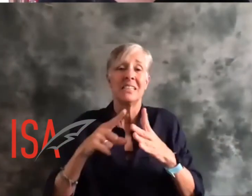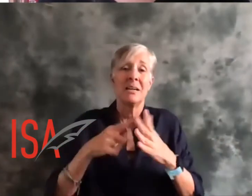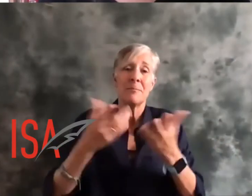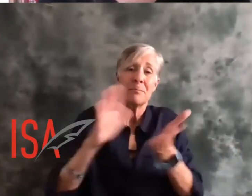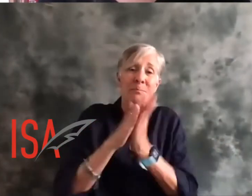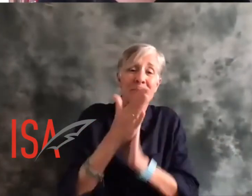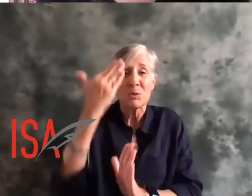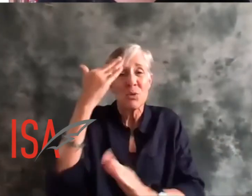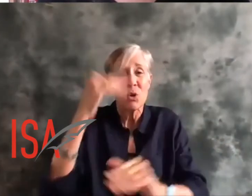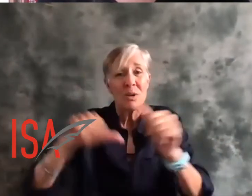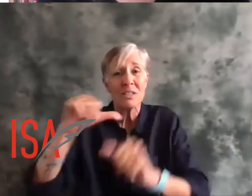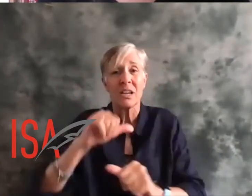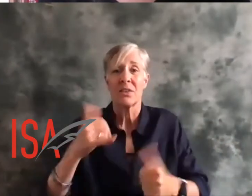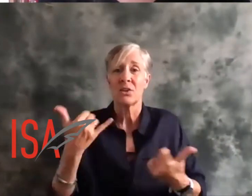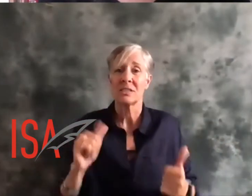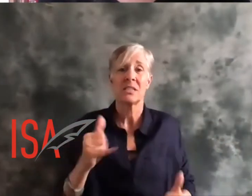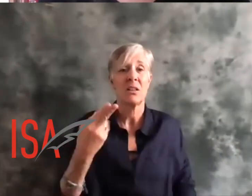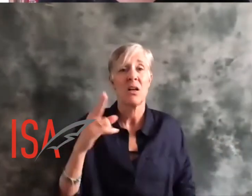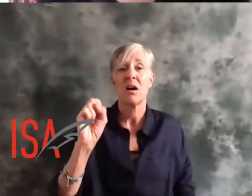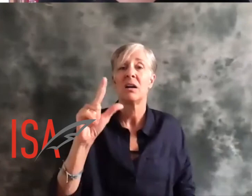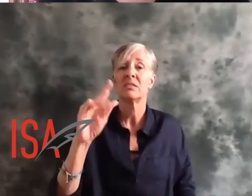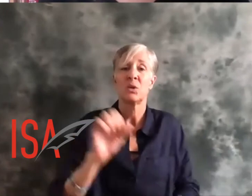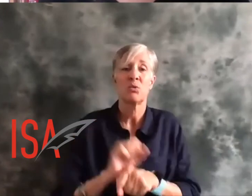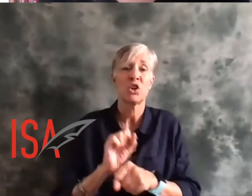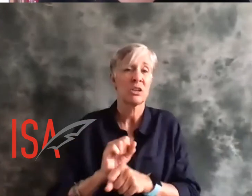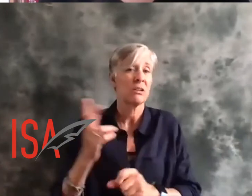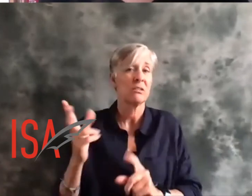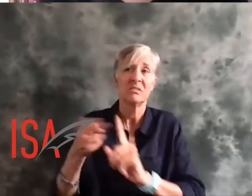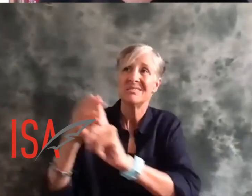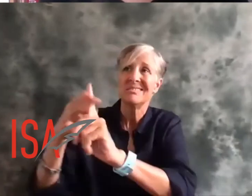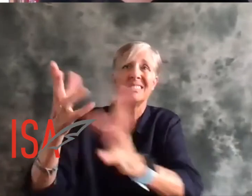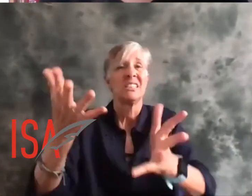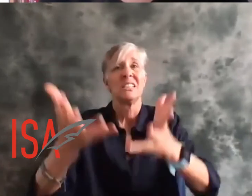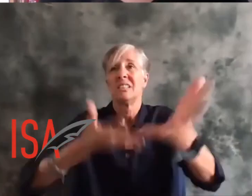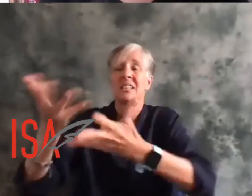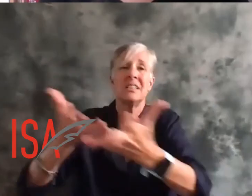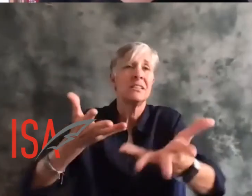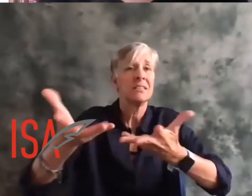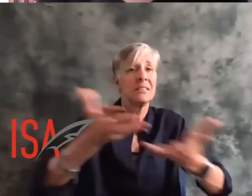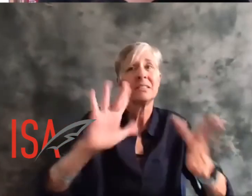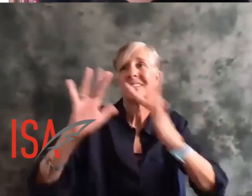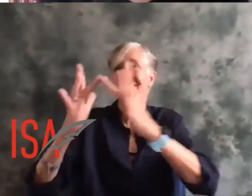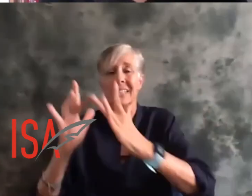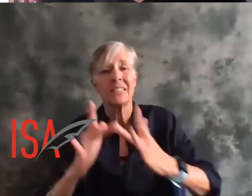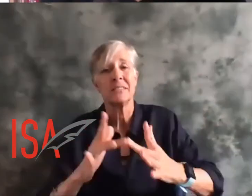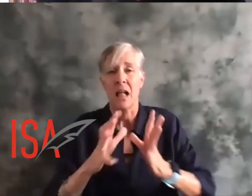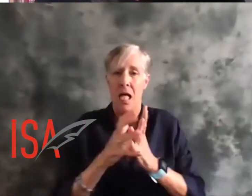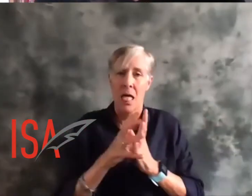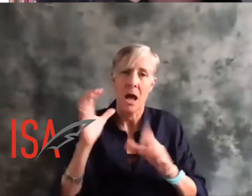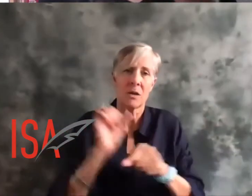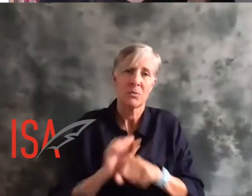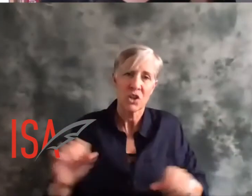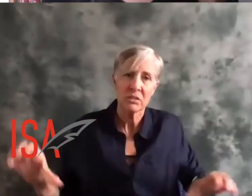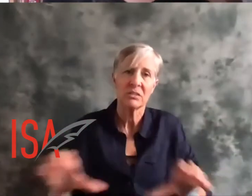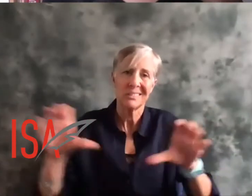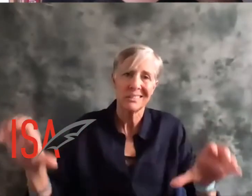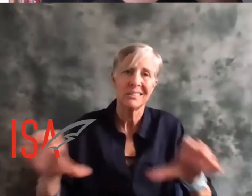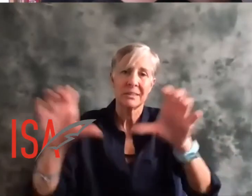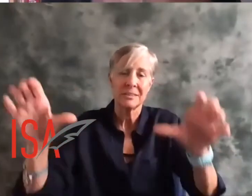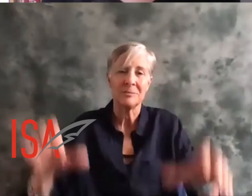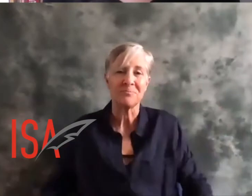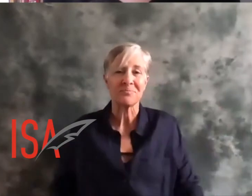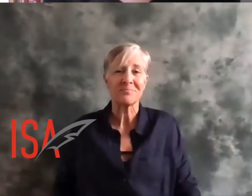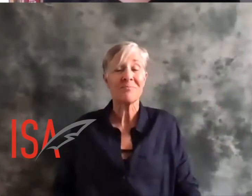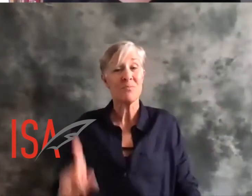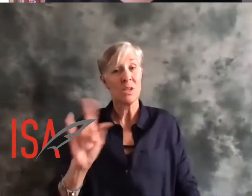It still is a hustle. It still is work. And it's a lot of work. But again, that's that earlier comment